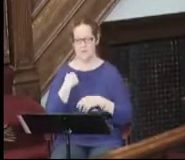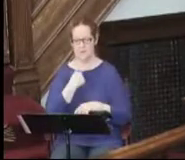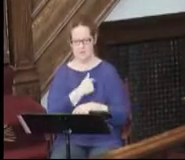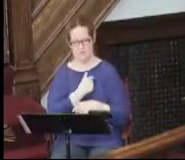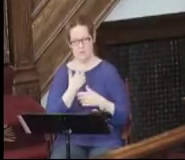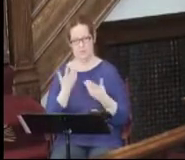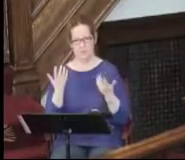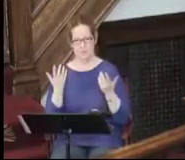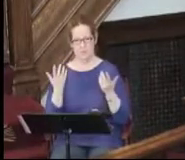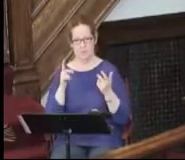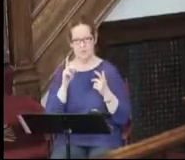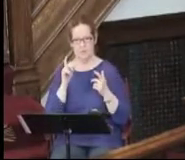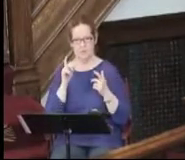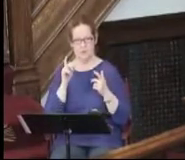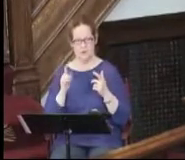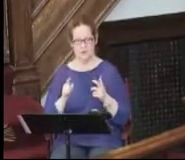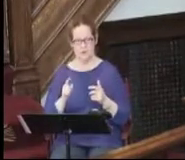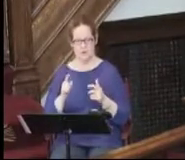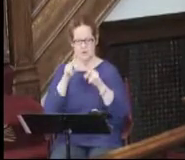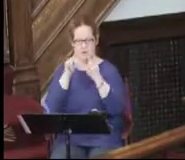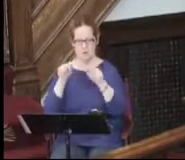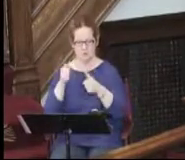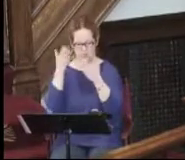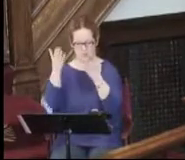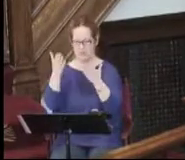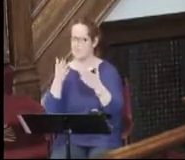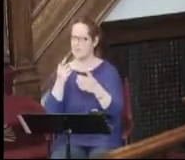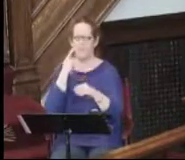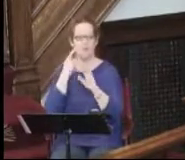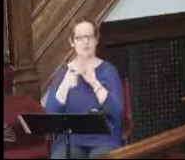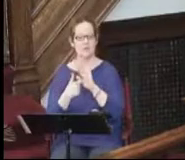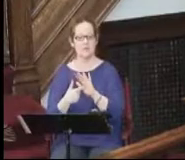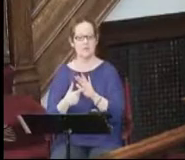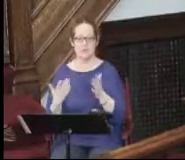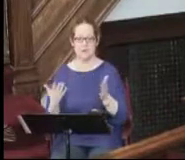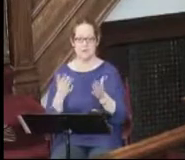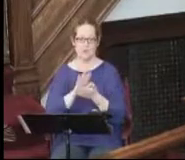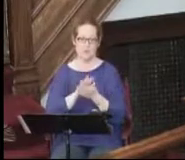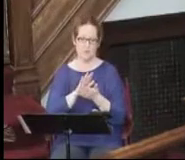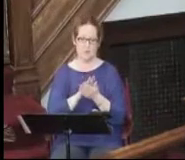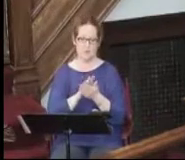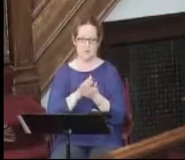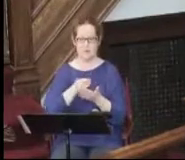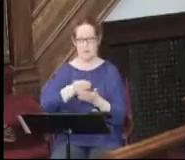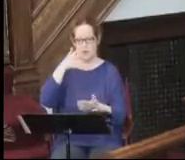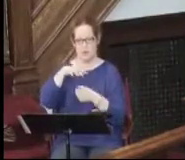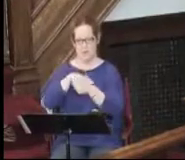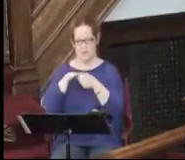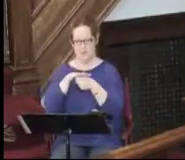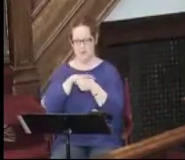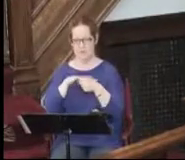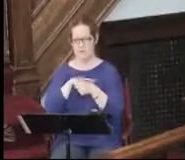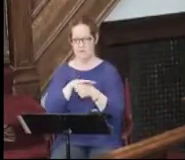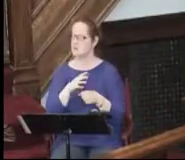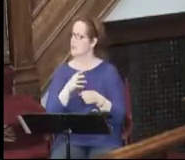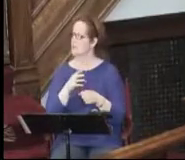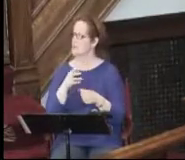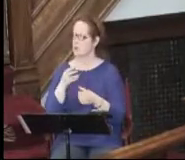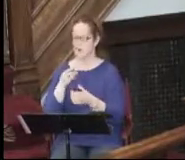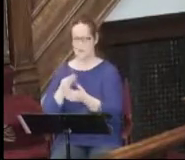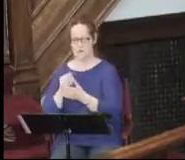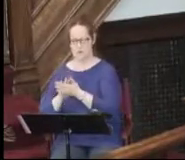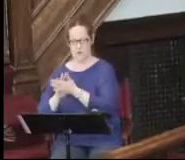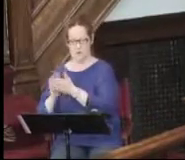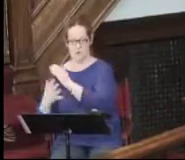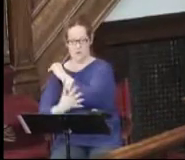all people, should be raising these questions. For example, schools in wealthy neighborhoods versus schools in poor